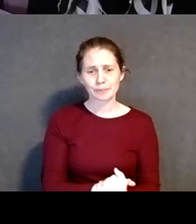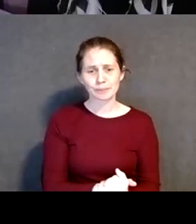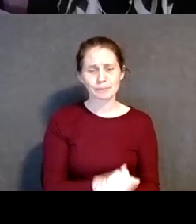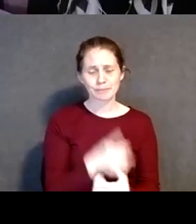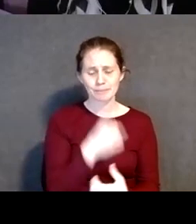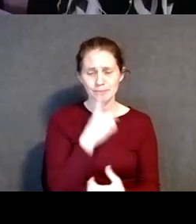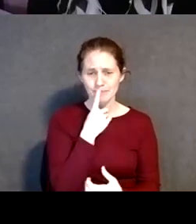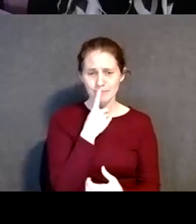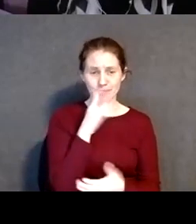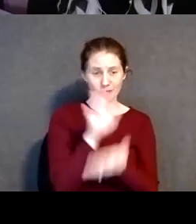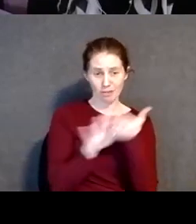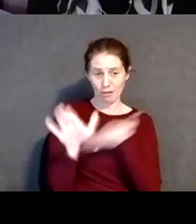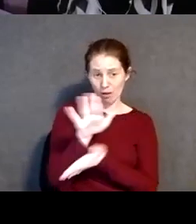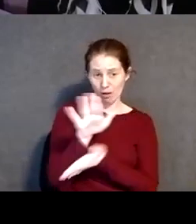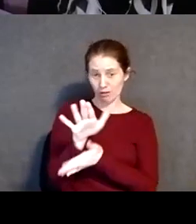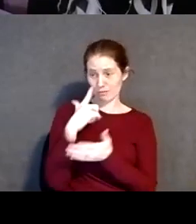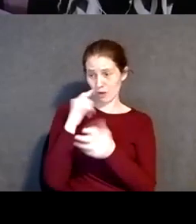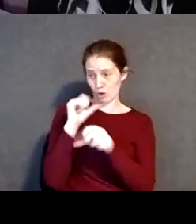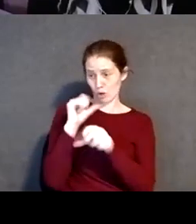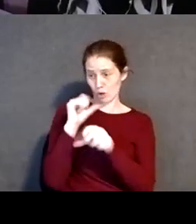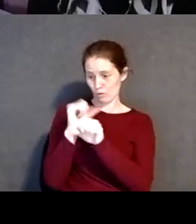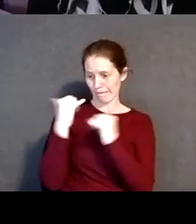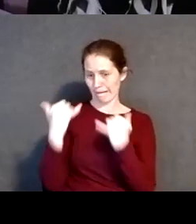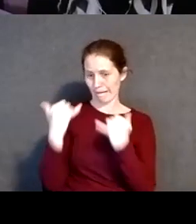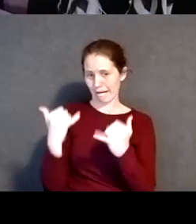The college I'm at now is actually, I think,